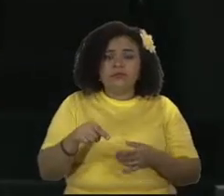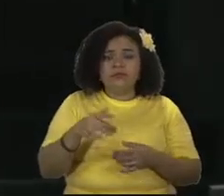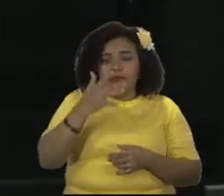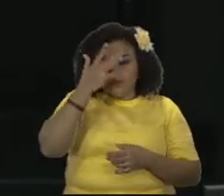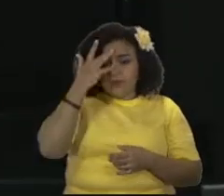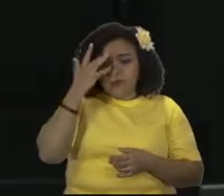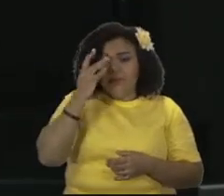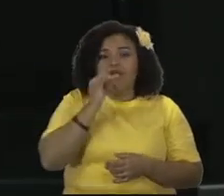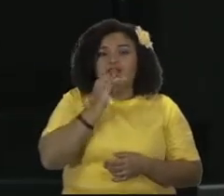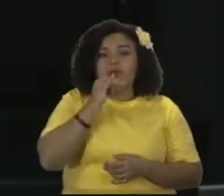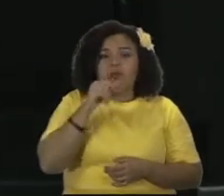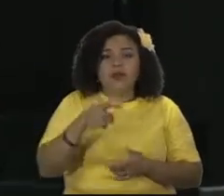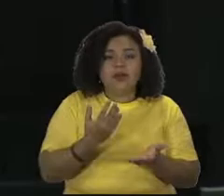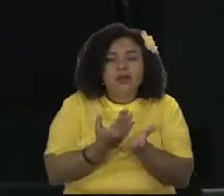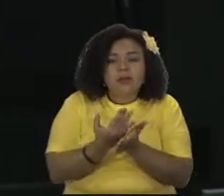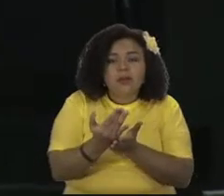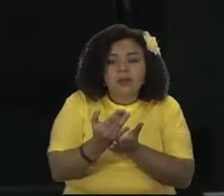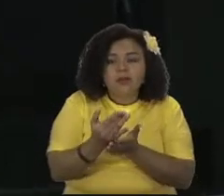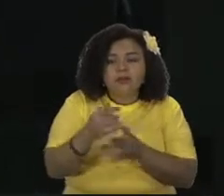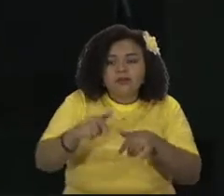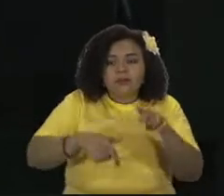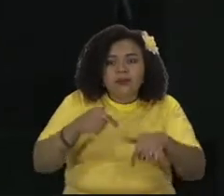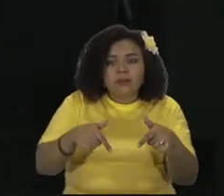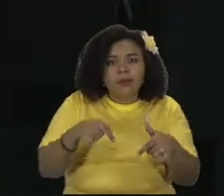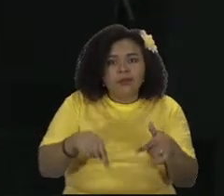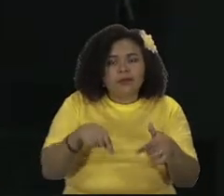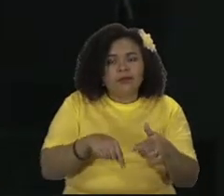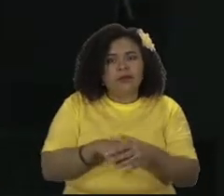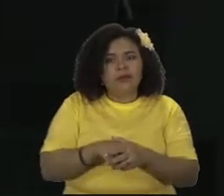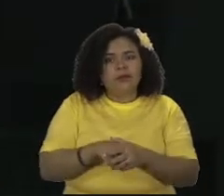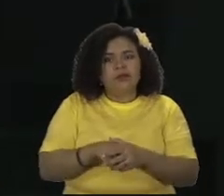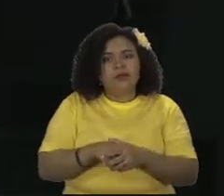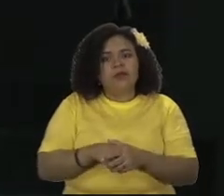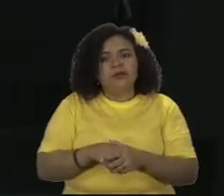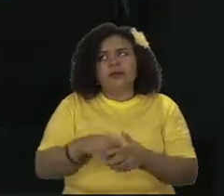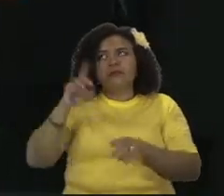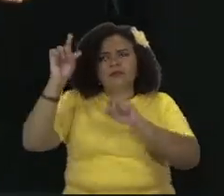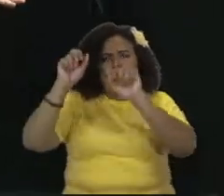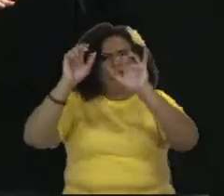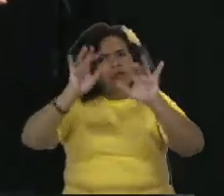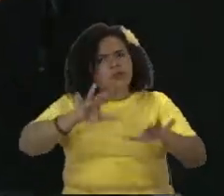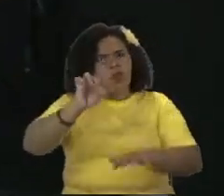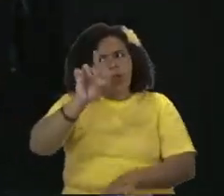the virtual. We would always